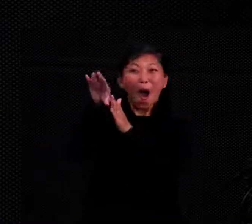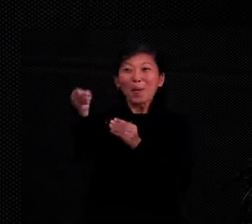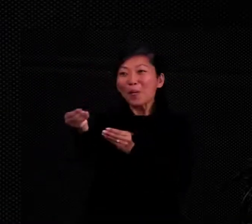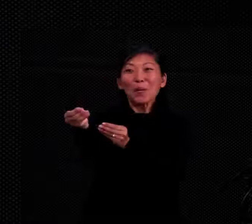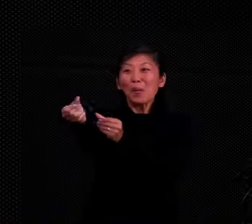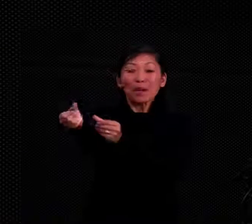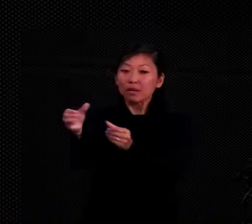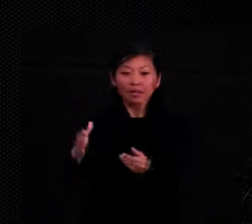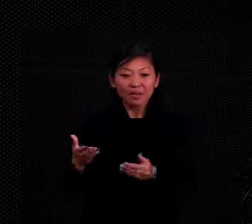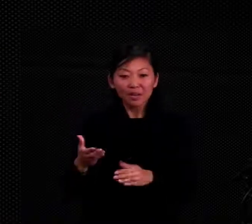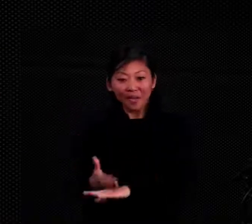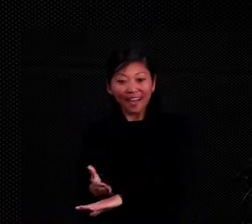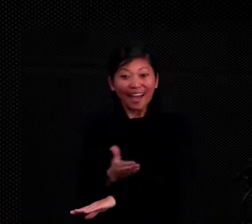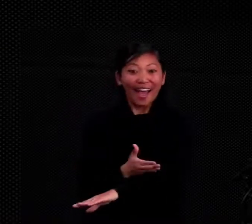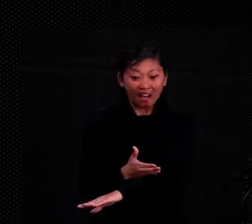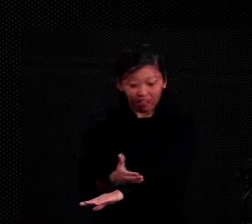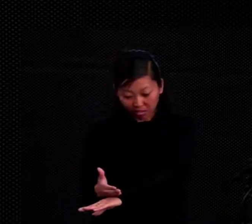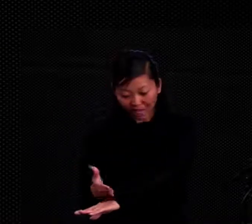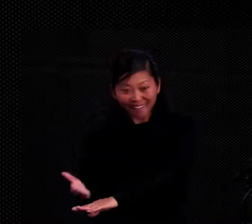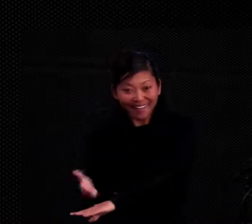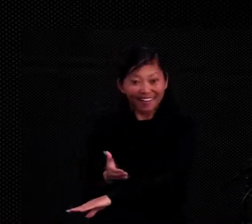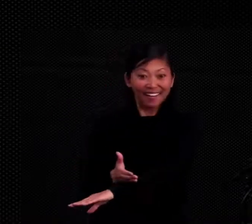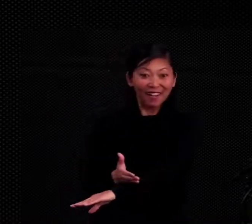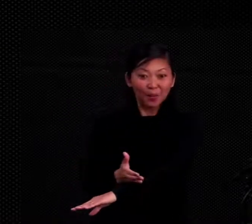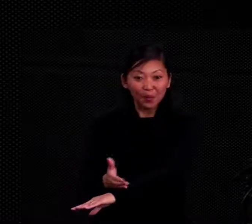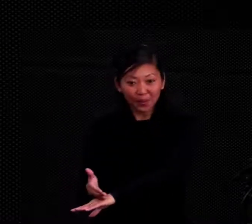improvement where we become more and more and more like